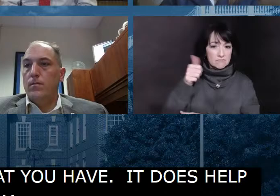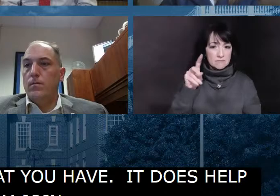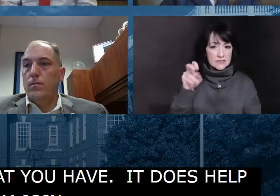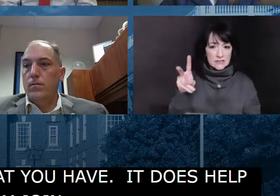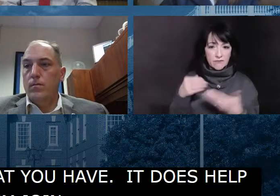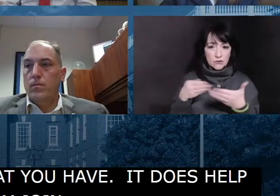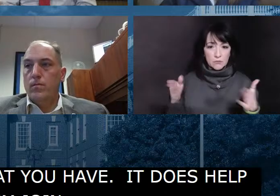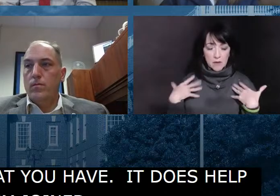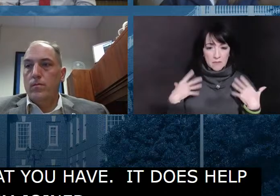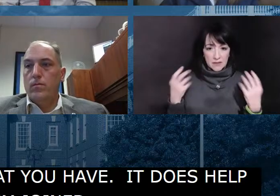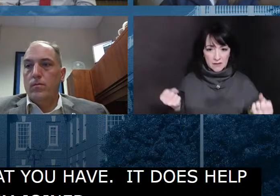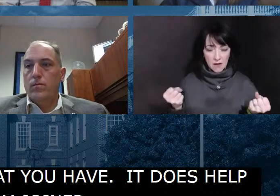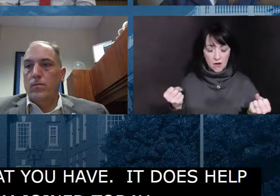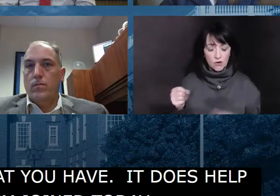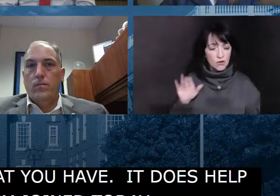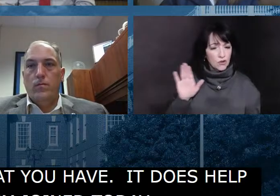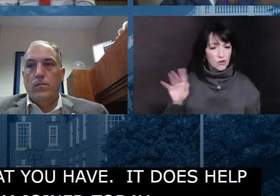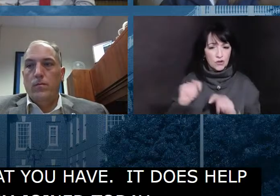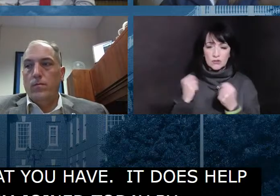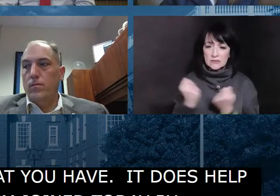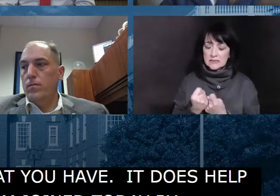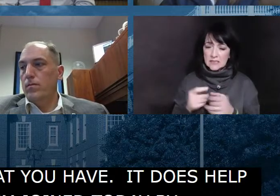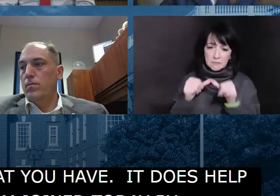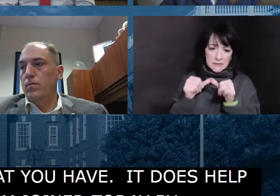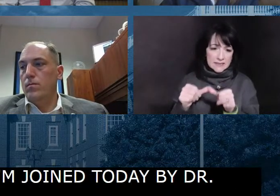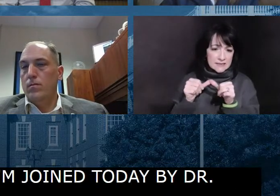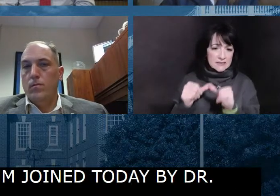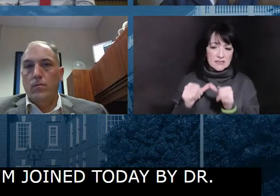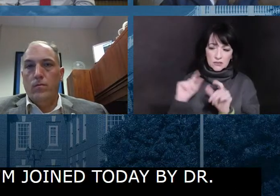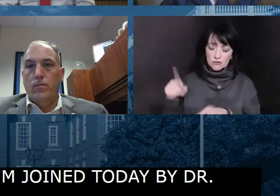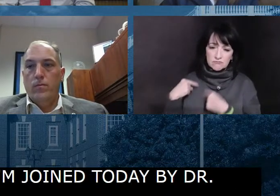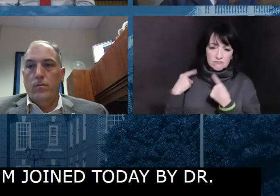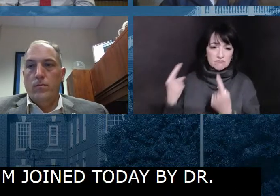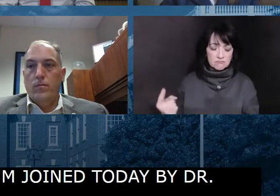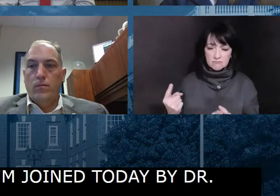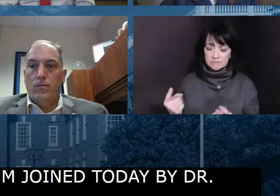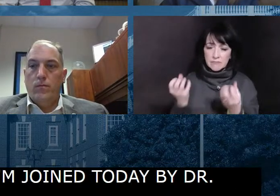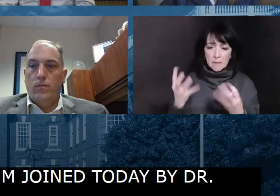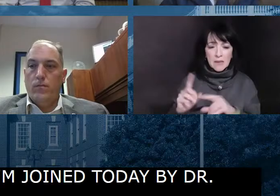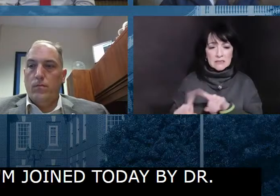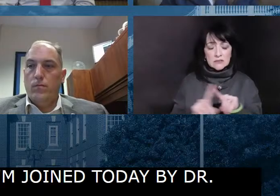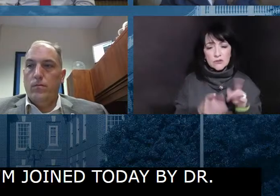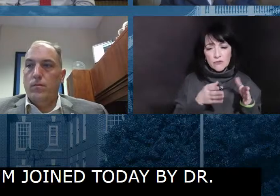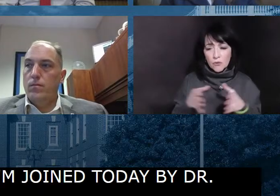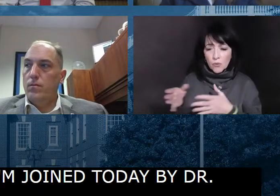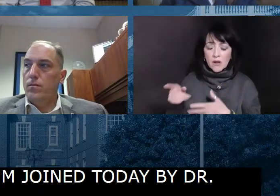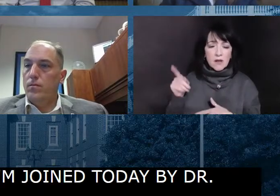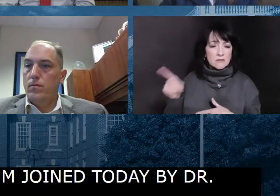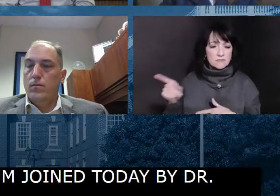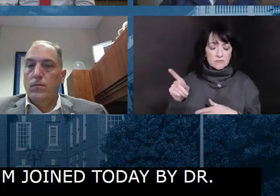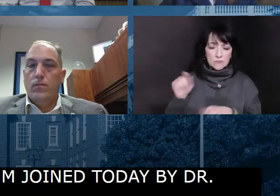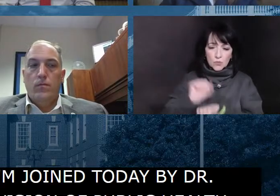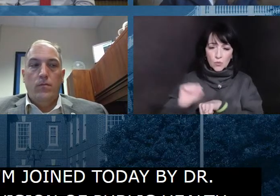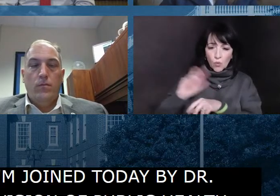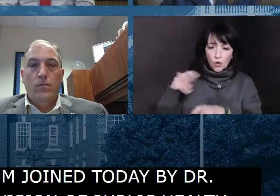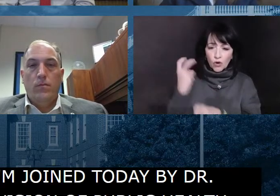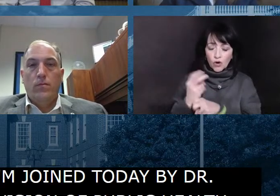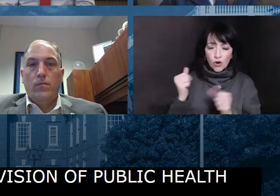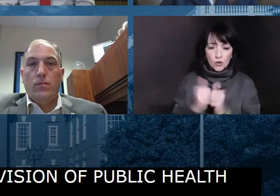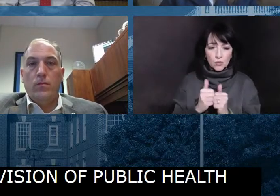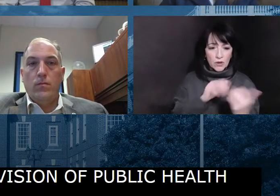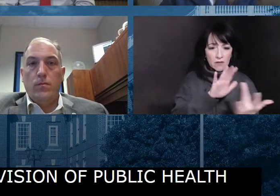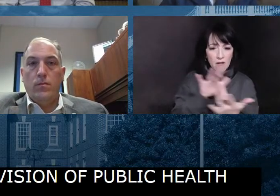to do tremendous work in so many ways, from testing to contact tracing to